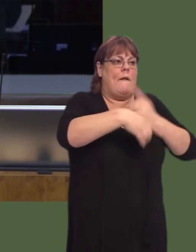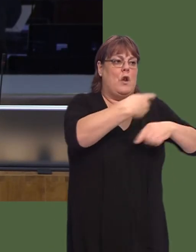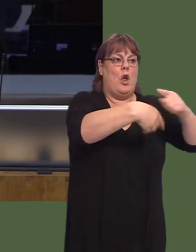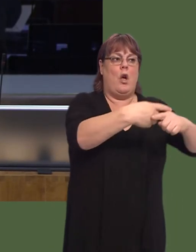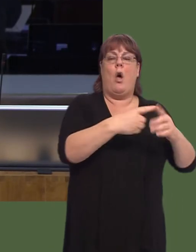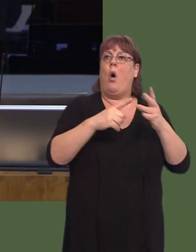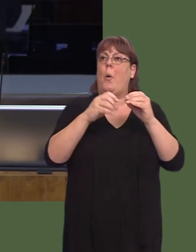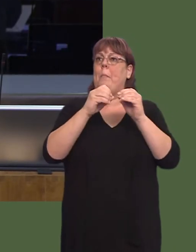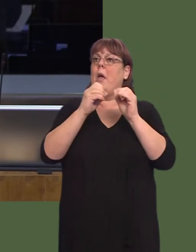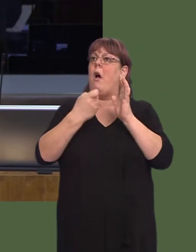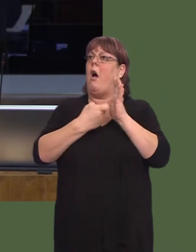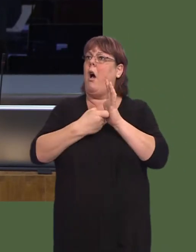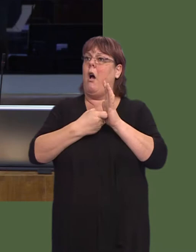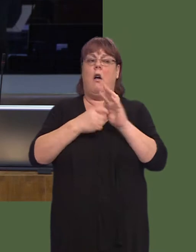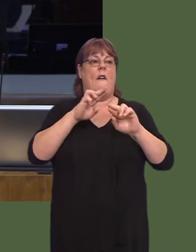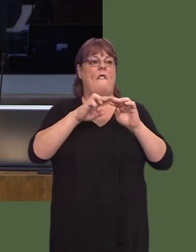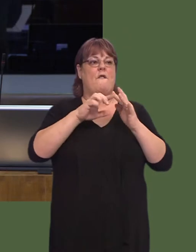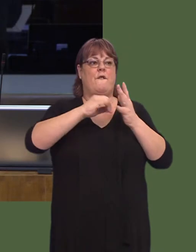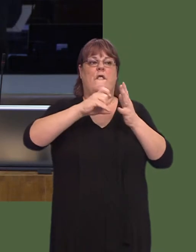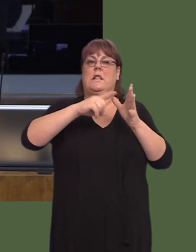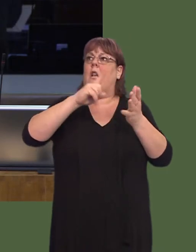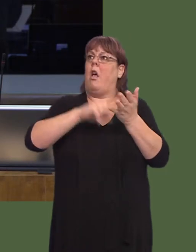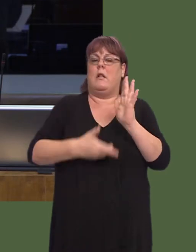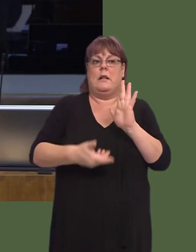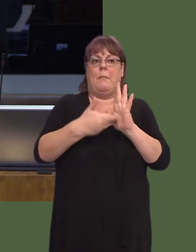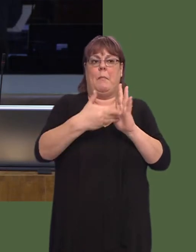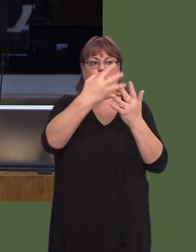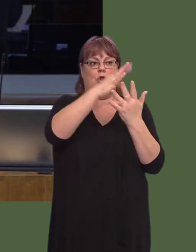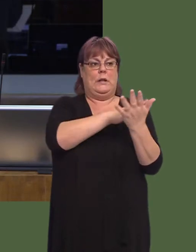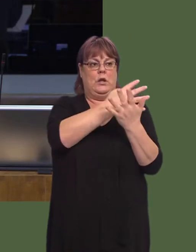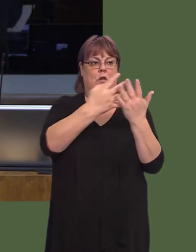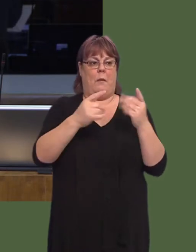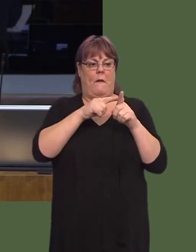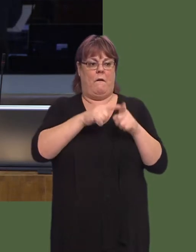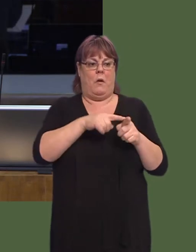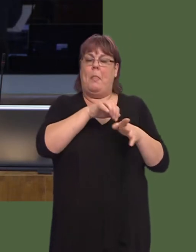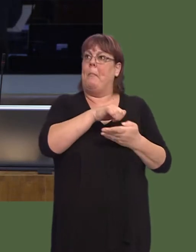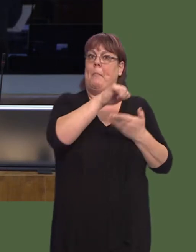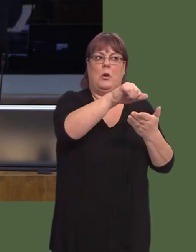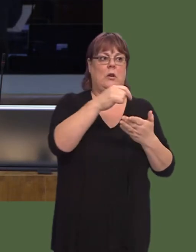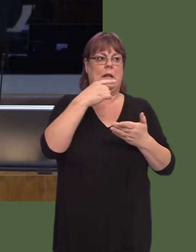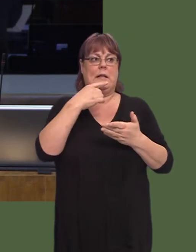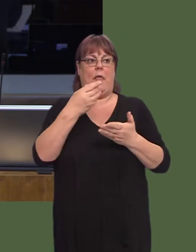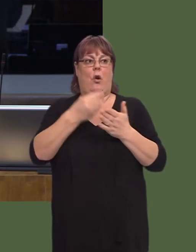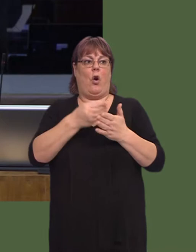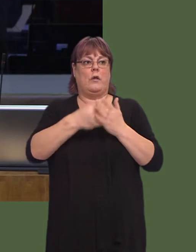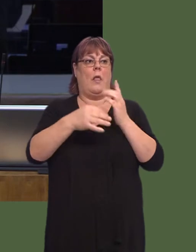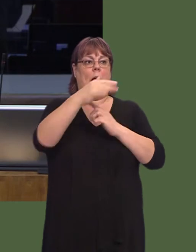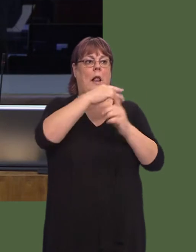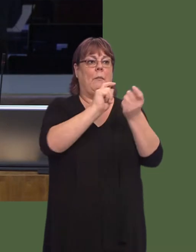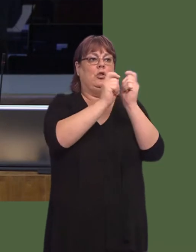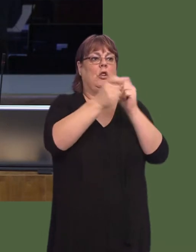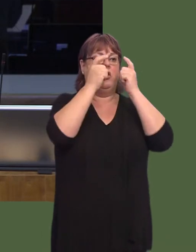The OBR papers, the fiscal supplementary tables following the budget, show that the cost of the Climate Change Act